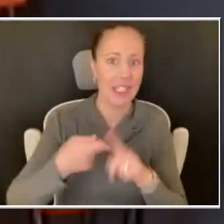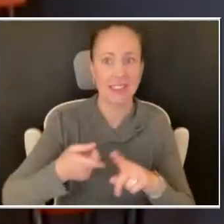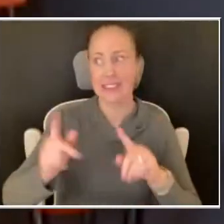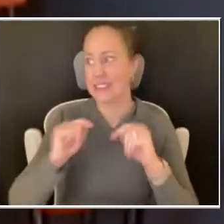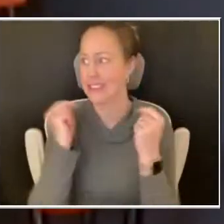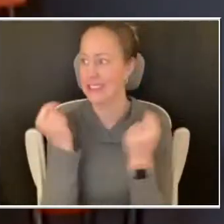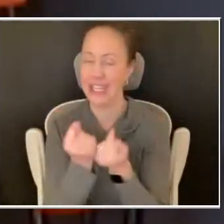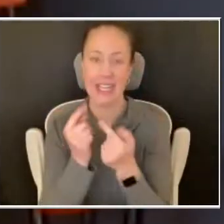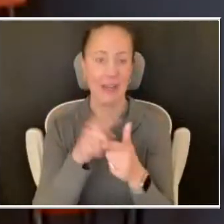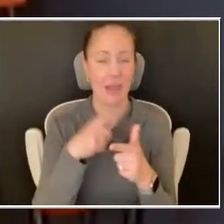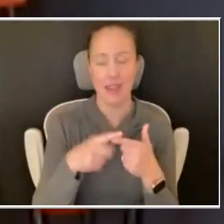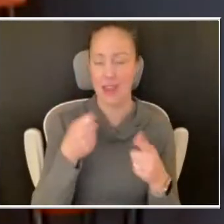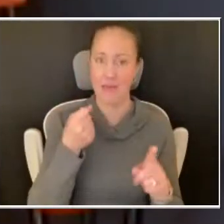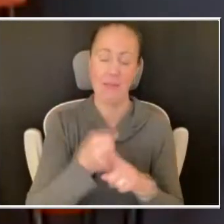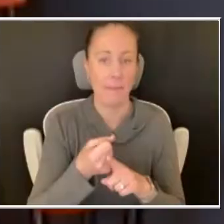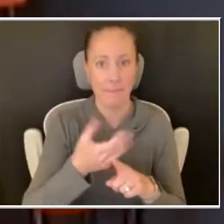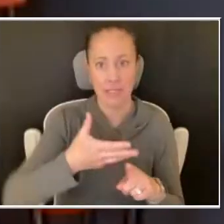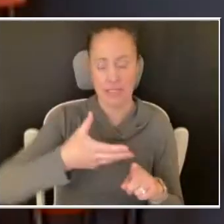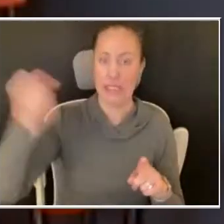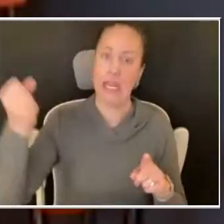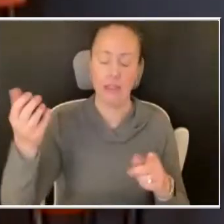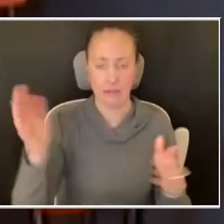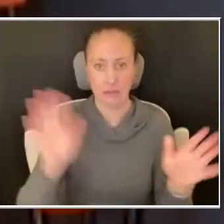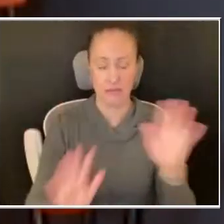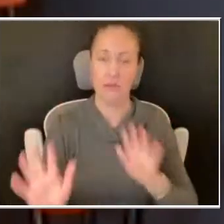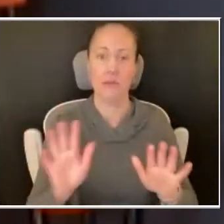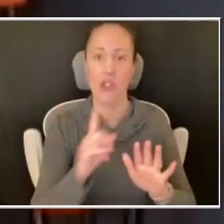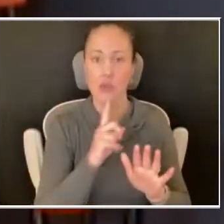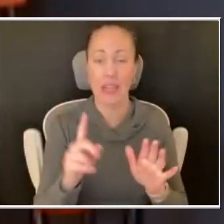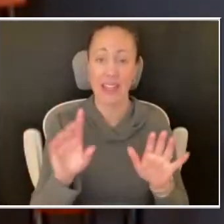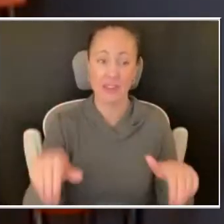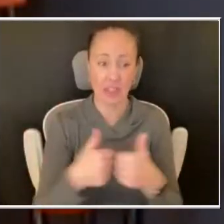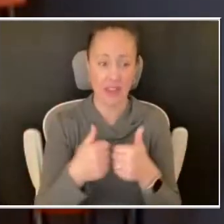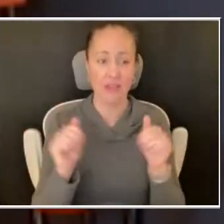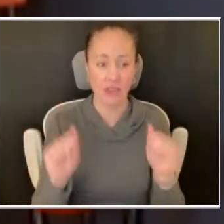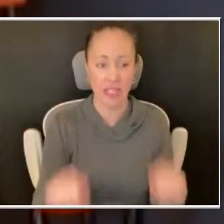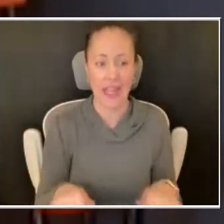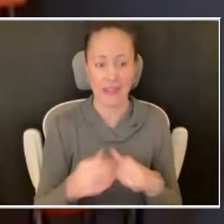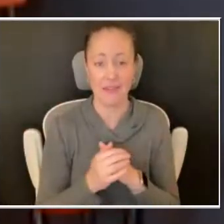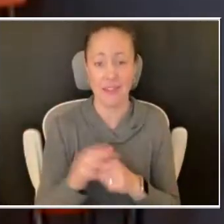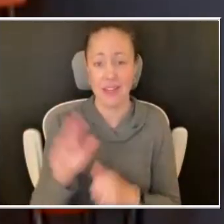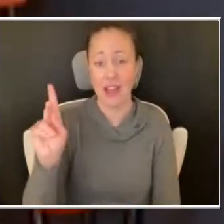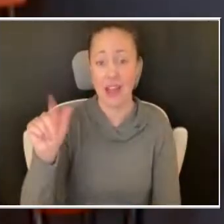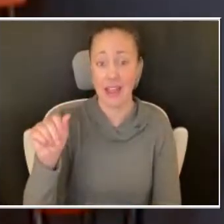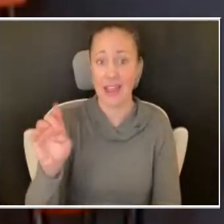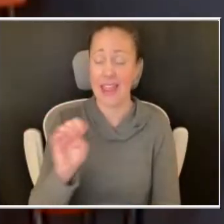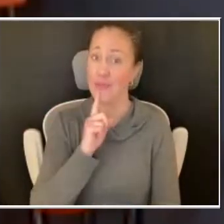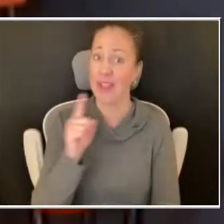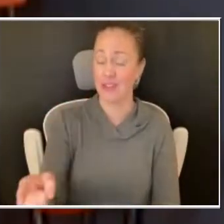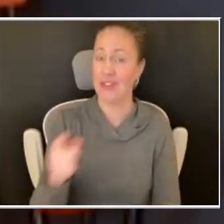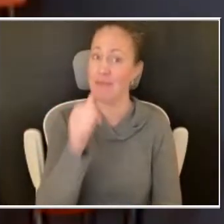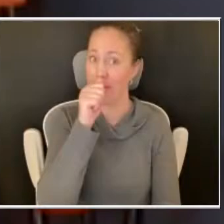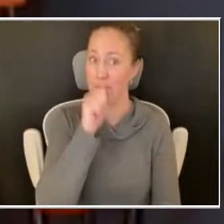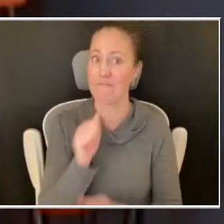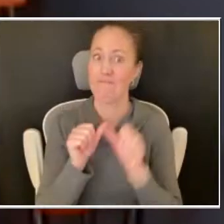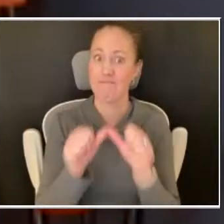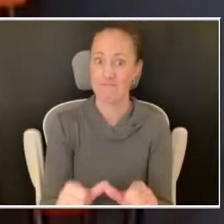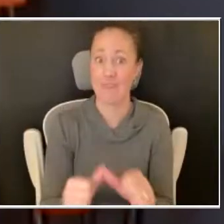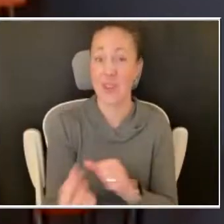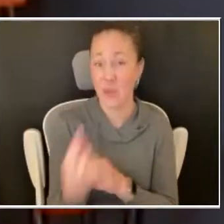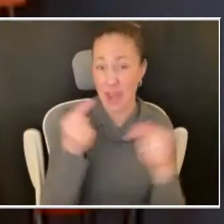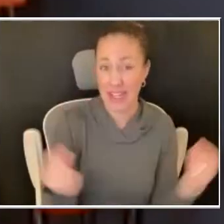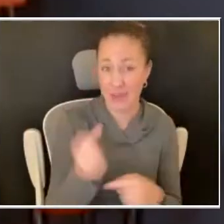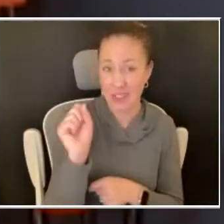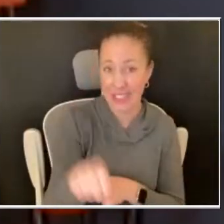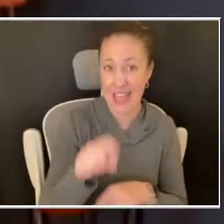suddenly be taken away from you can be incredibly challenging. Kate has been incredibly resilient. Not only did she have one injury where then she